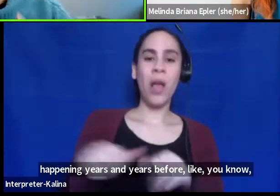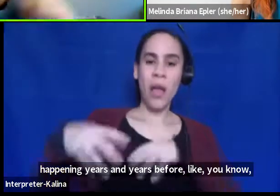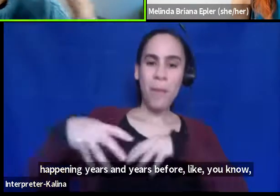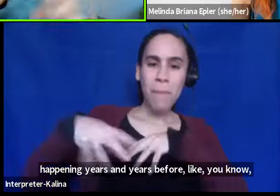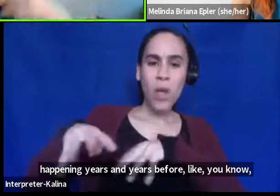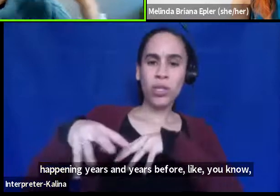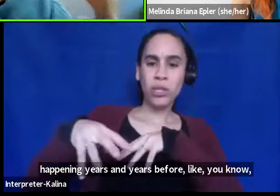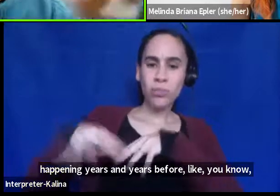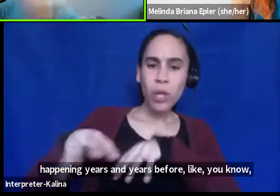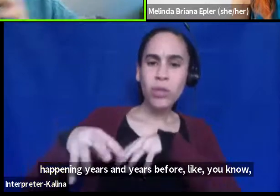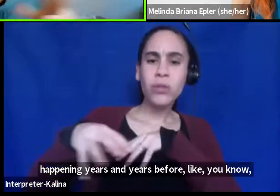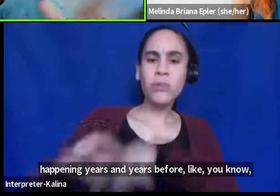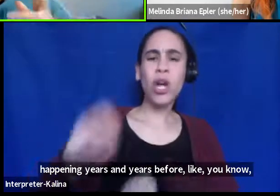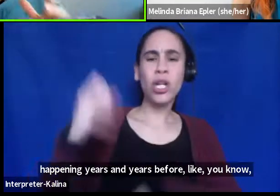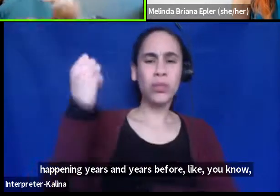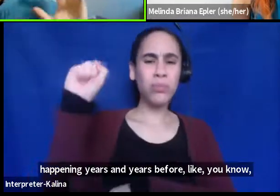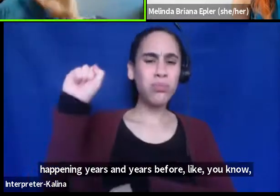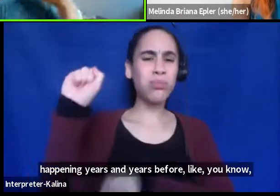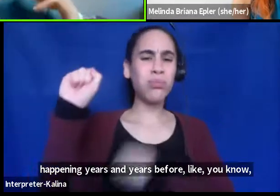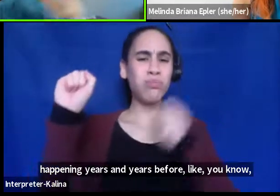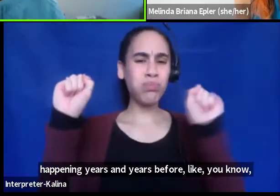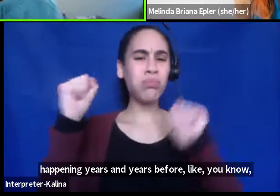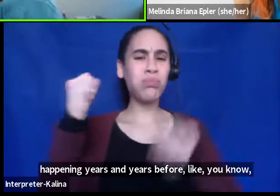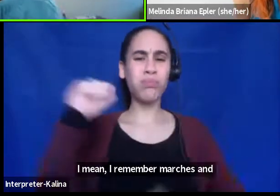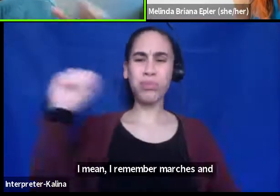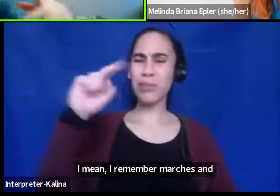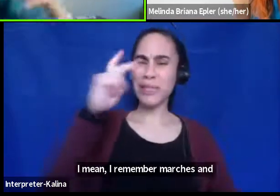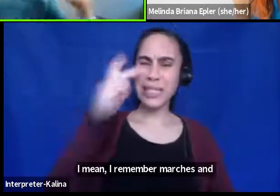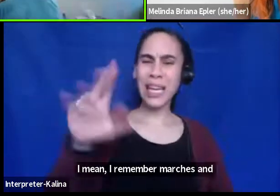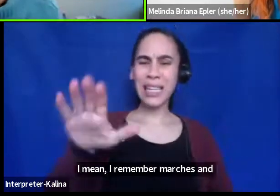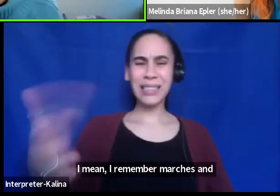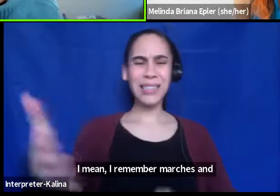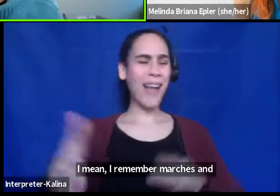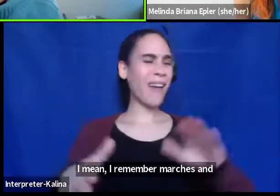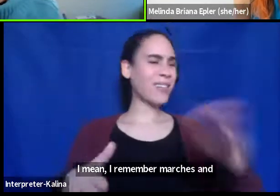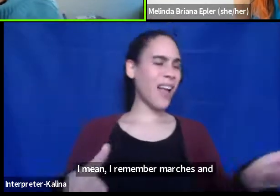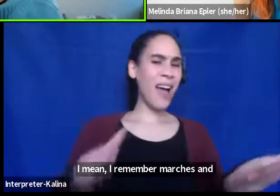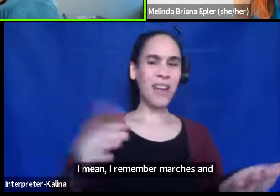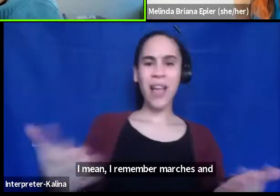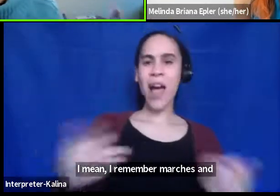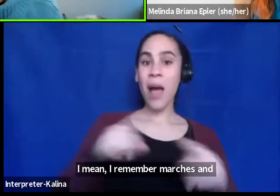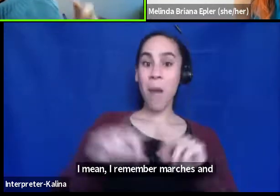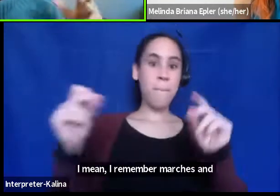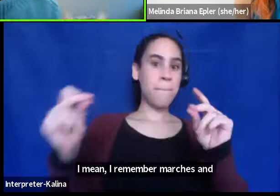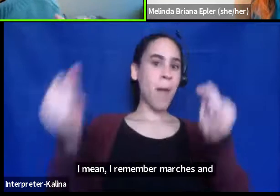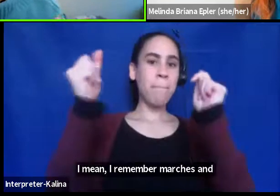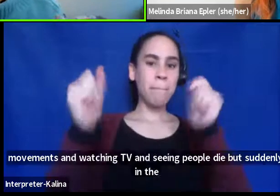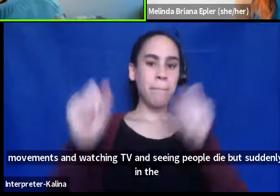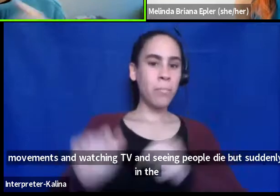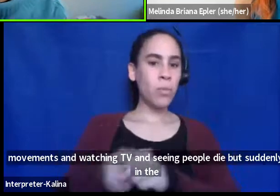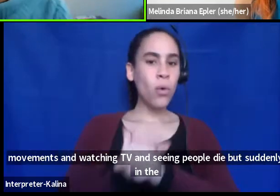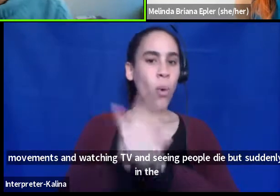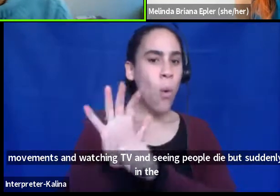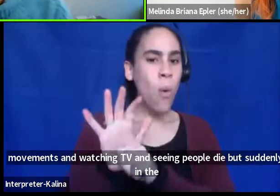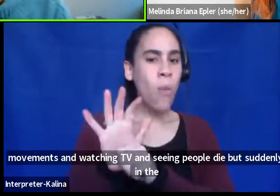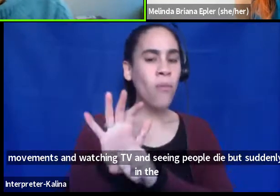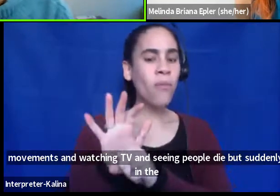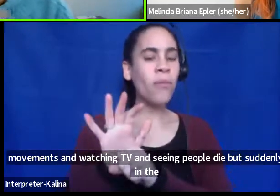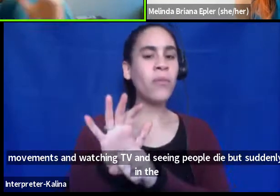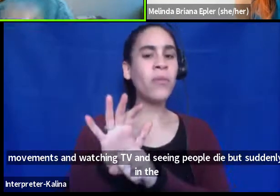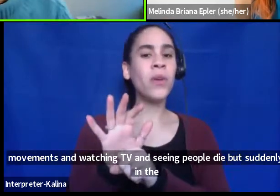movements and watching TV and seeing people die, but like suddenly in the middle of the COVID-19 pandemic, people who had